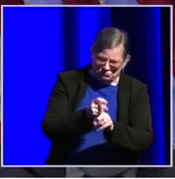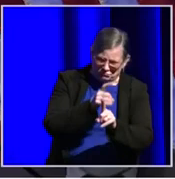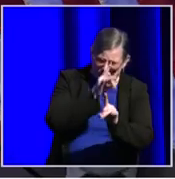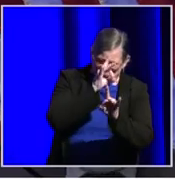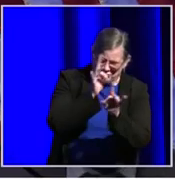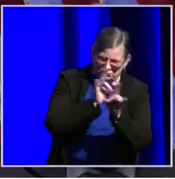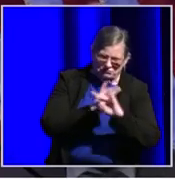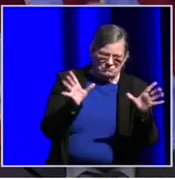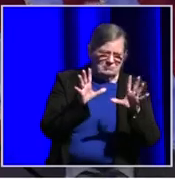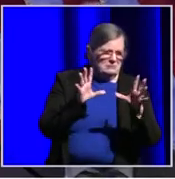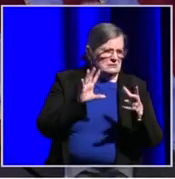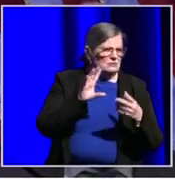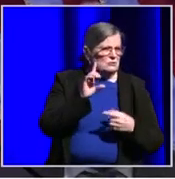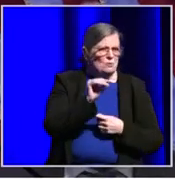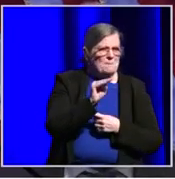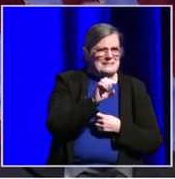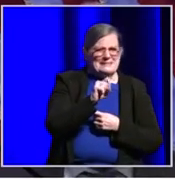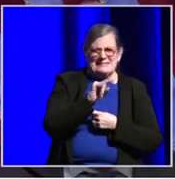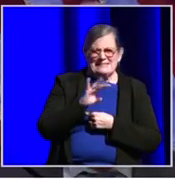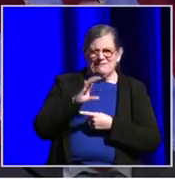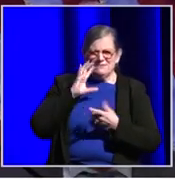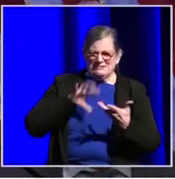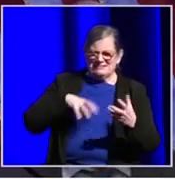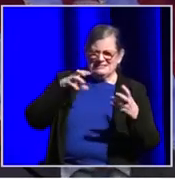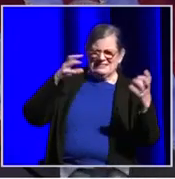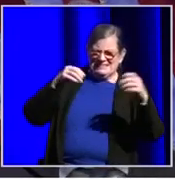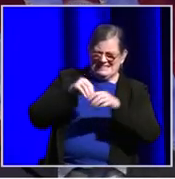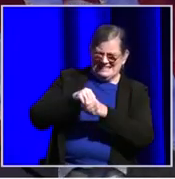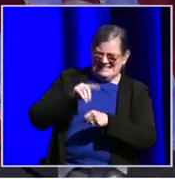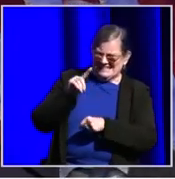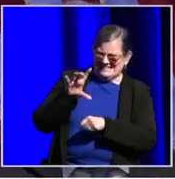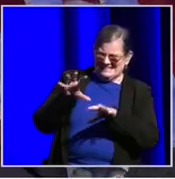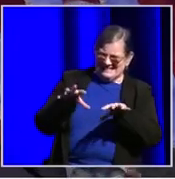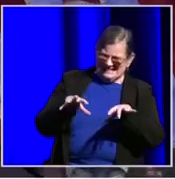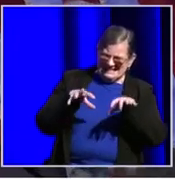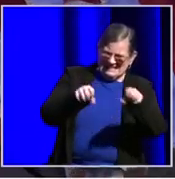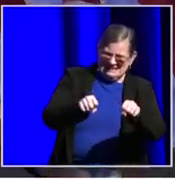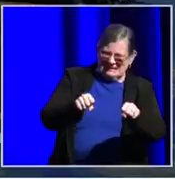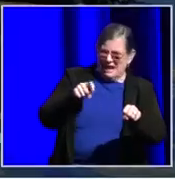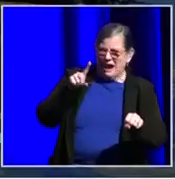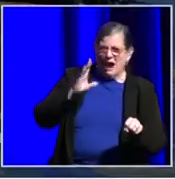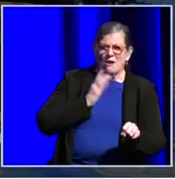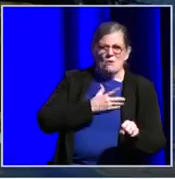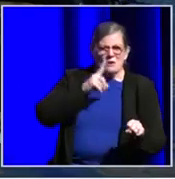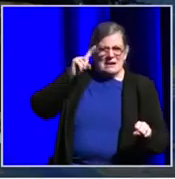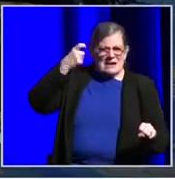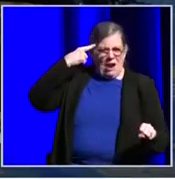was DC that took back the Capitol and ensured our democracy prevailed.